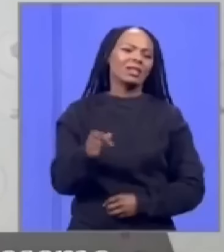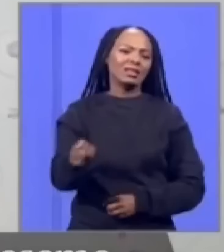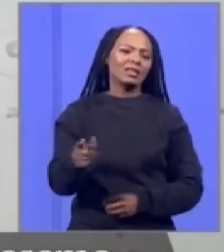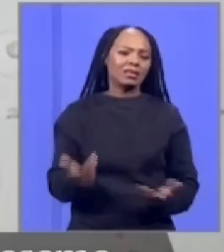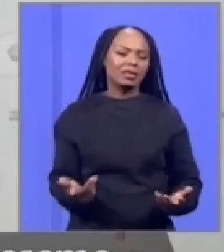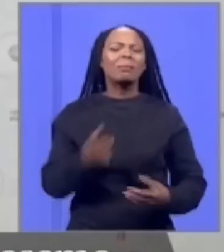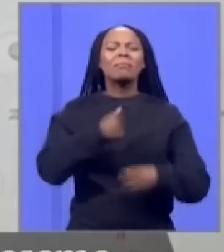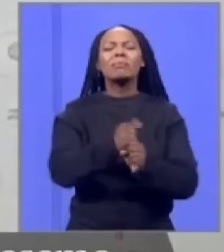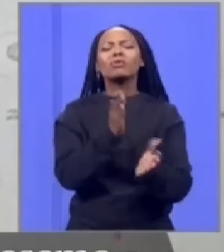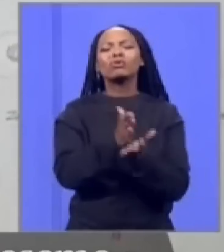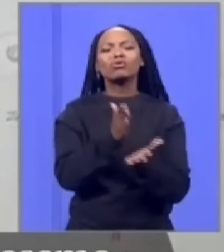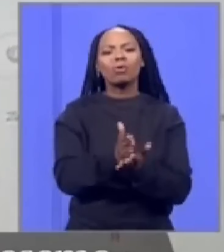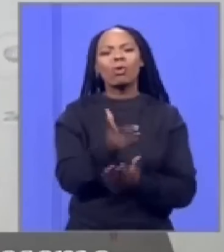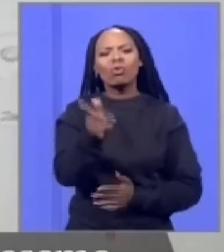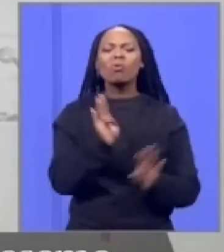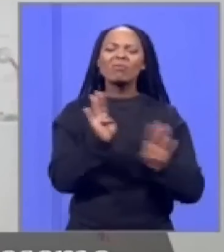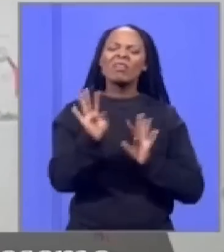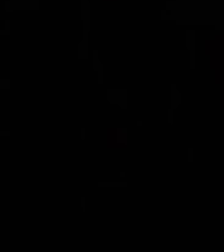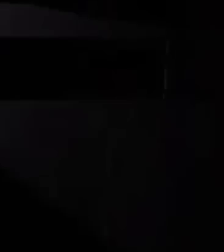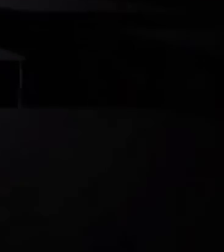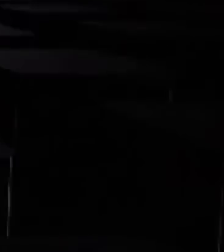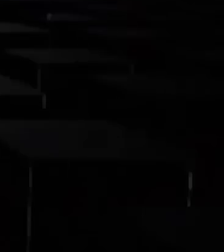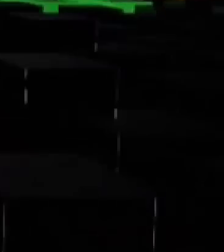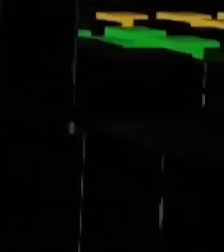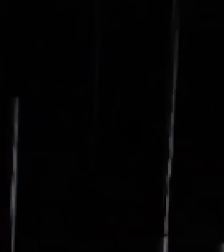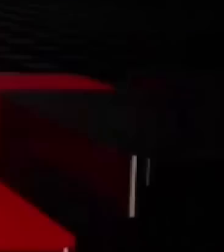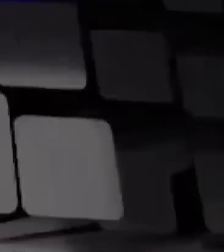Let's make sure for Rabbi Baba Fit.